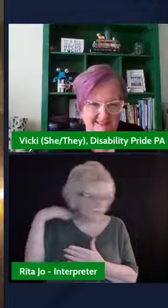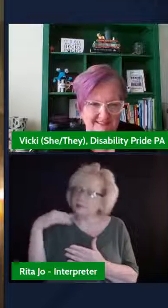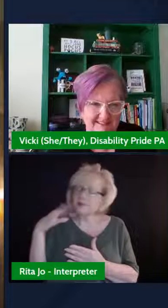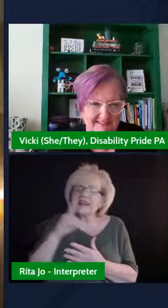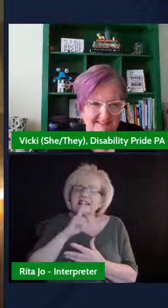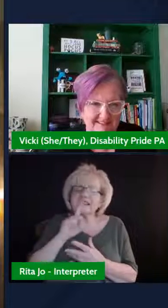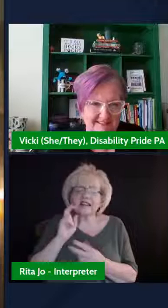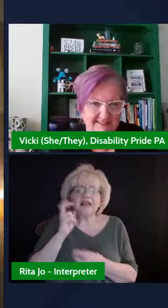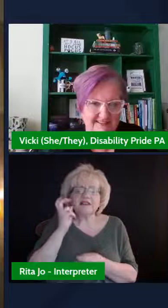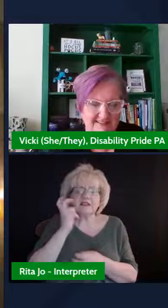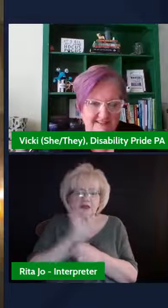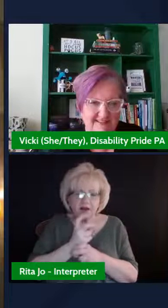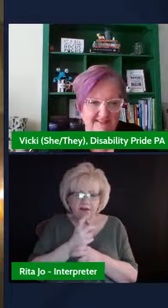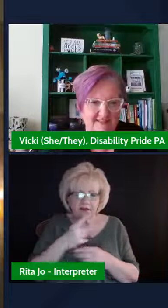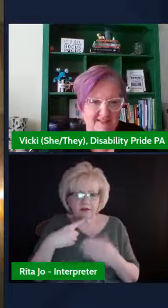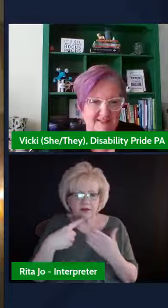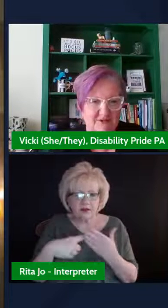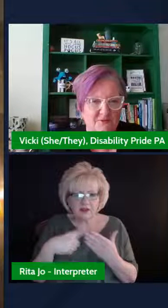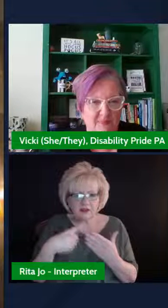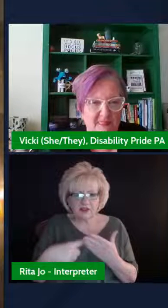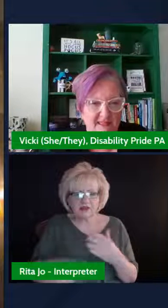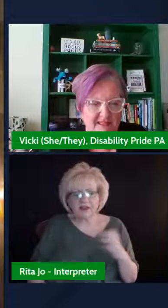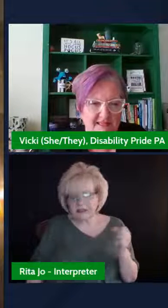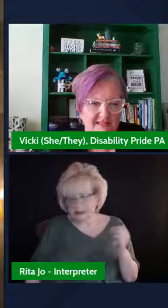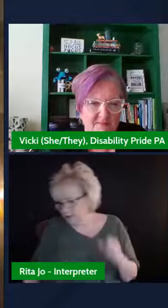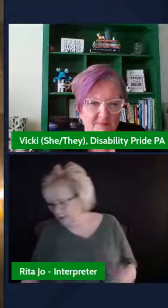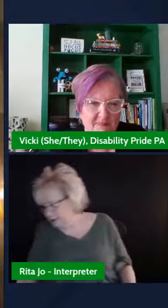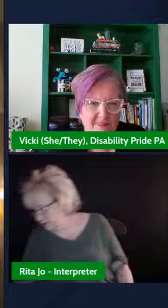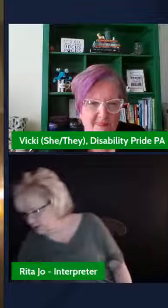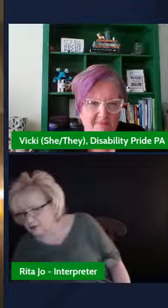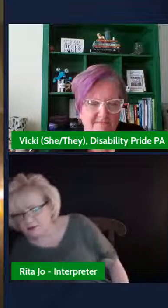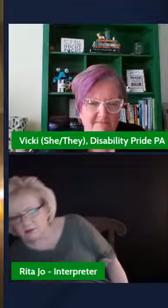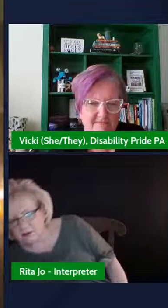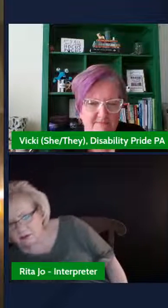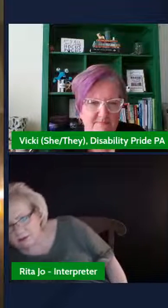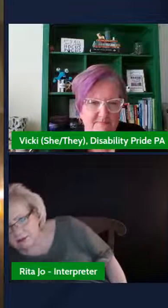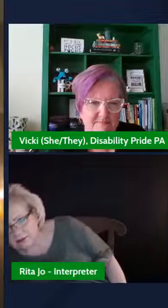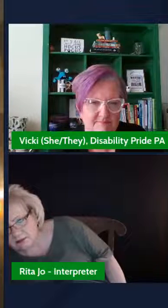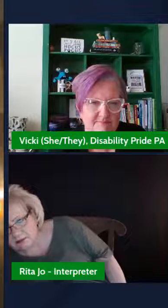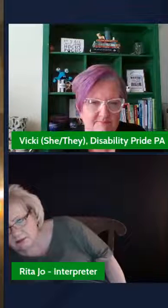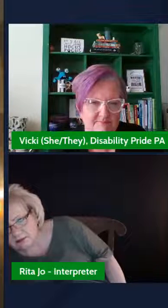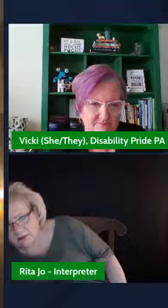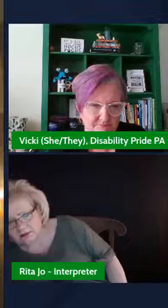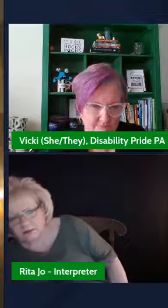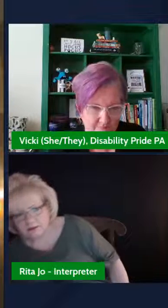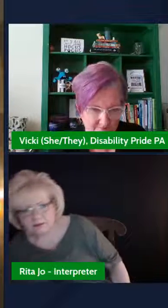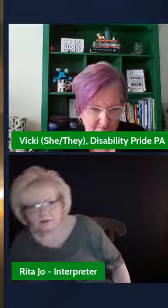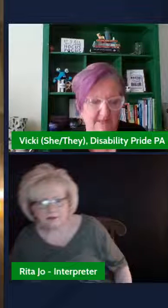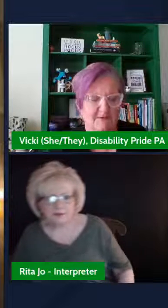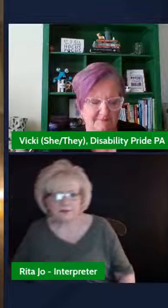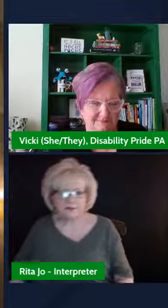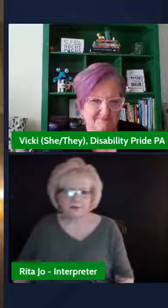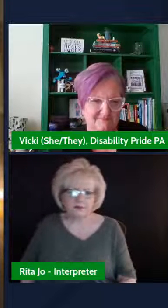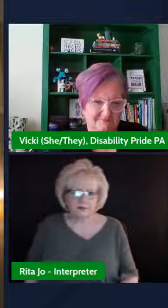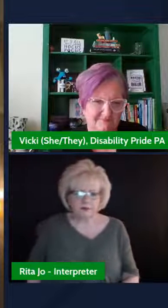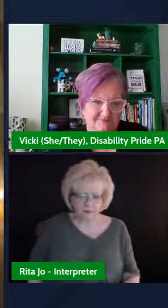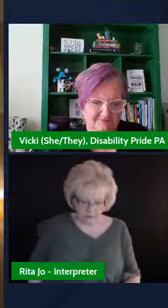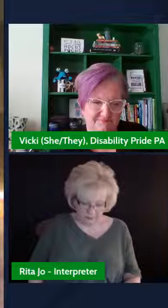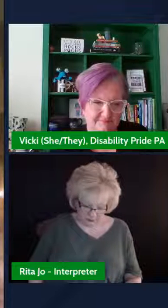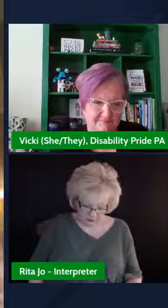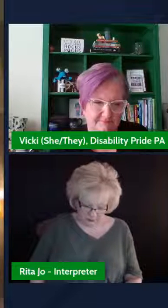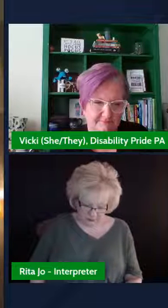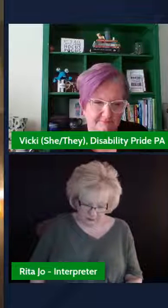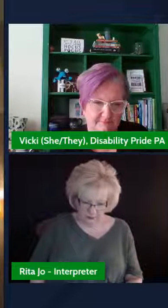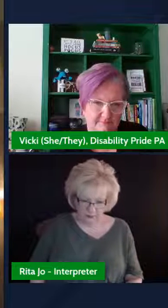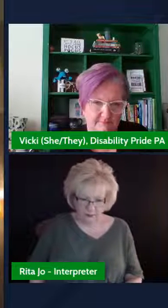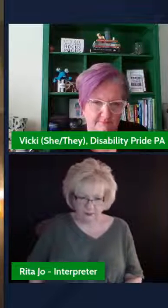conversation. It is. Yeah. Um, Here's what I will say. Okay.